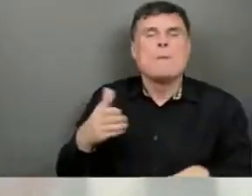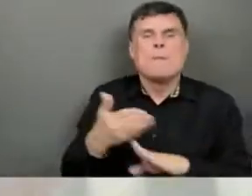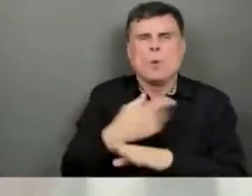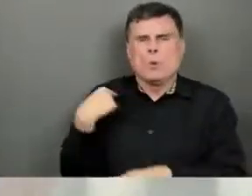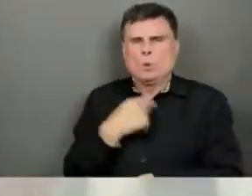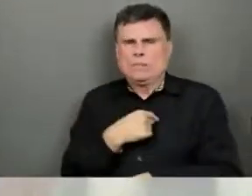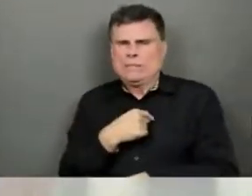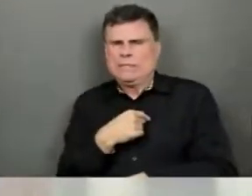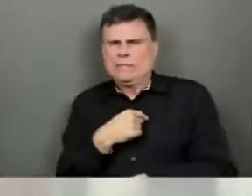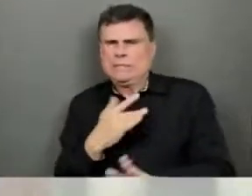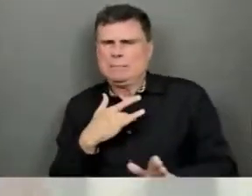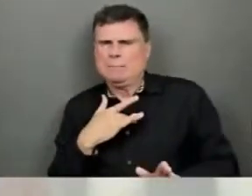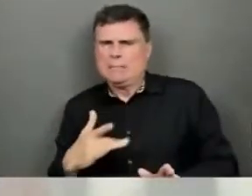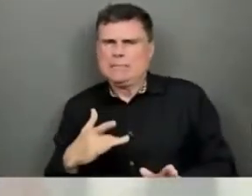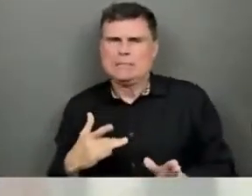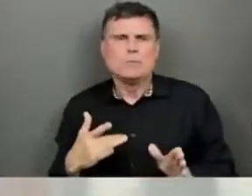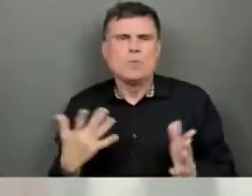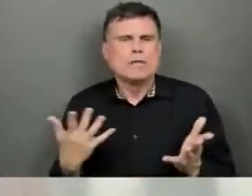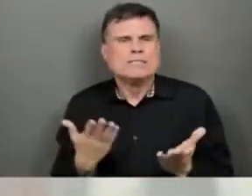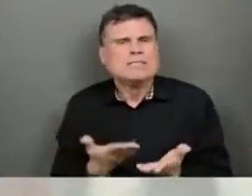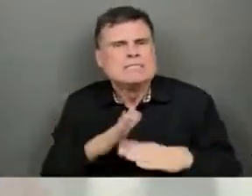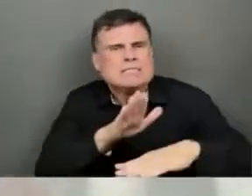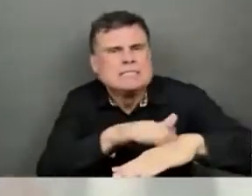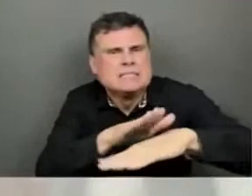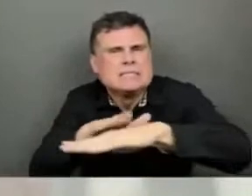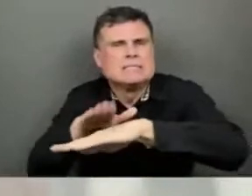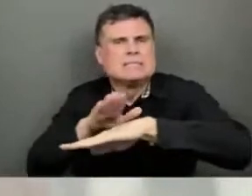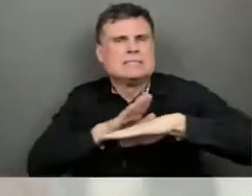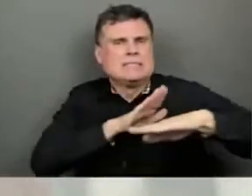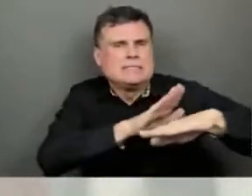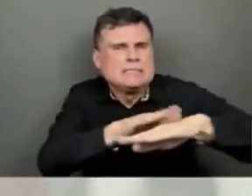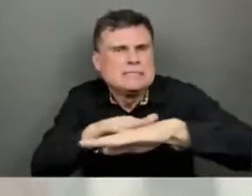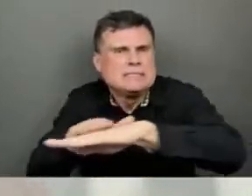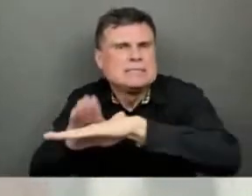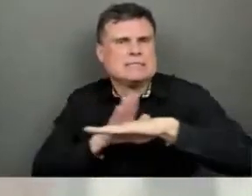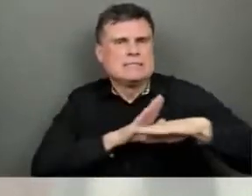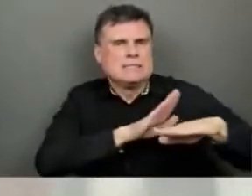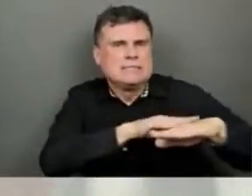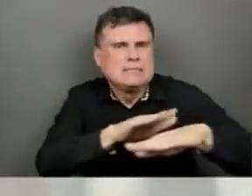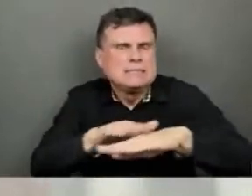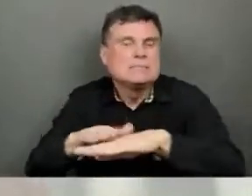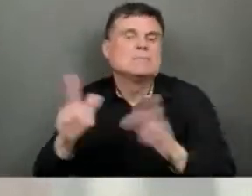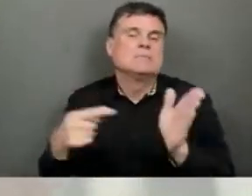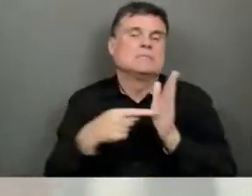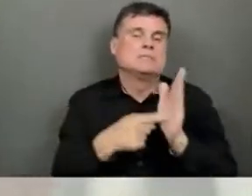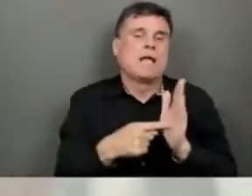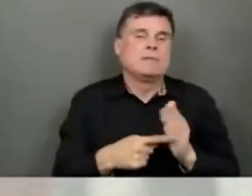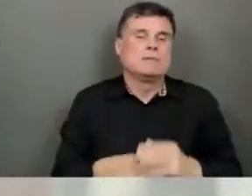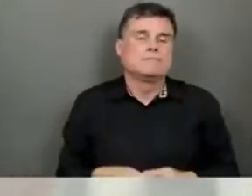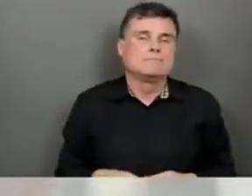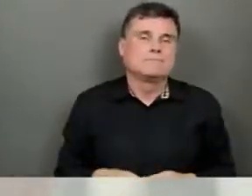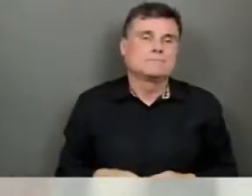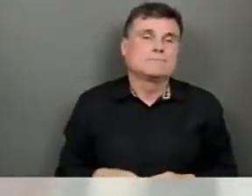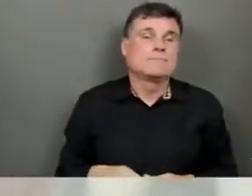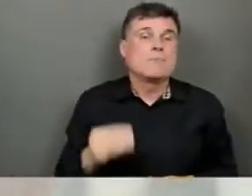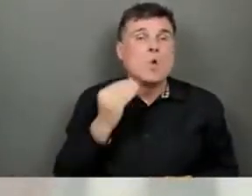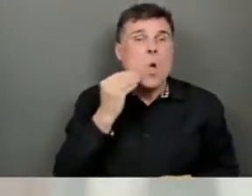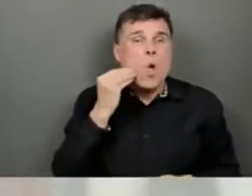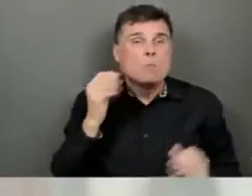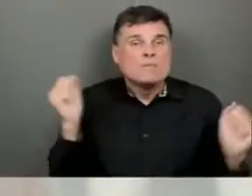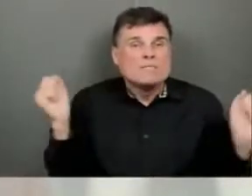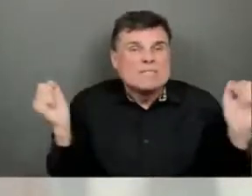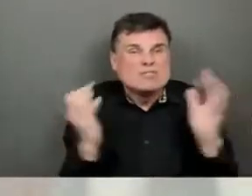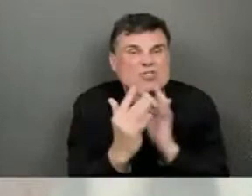tried to find the balance of going outside, knowing that that was a lower risk, finding ways that people could do